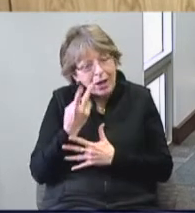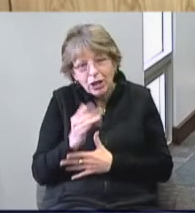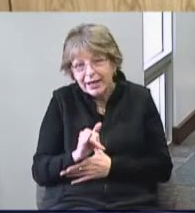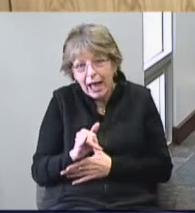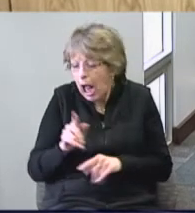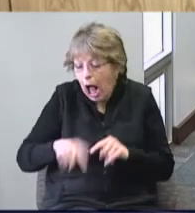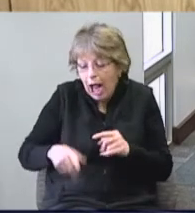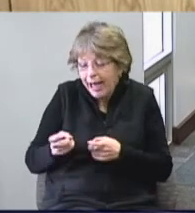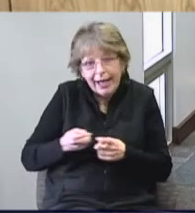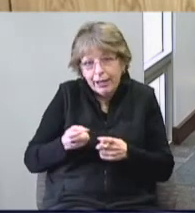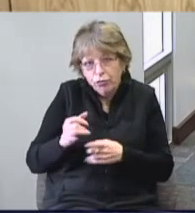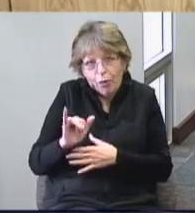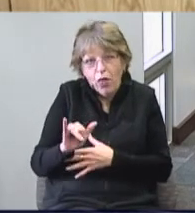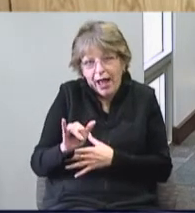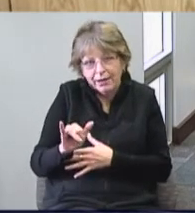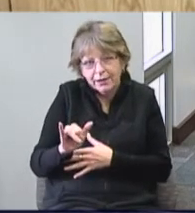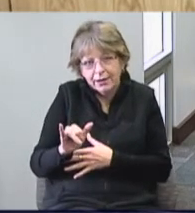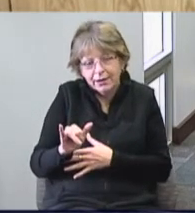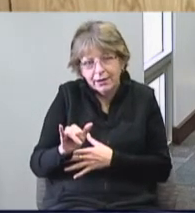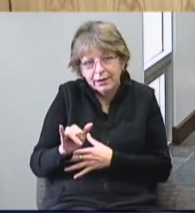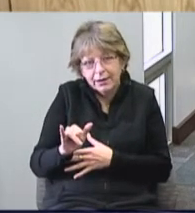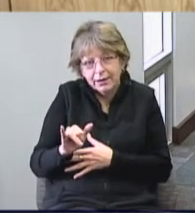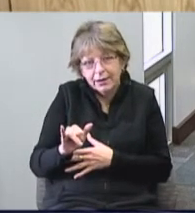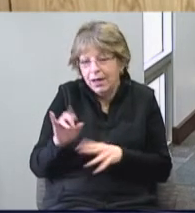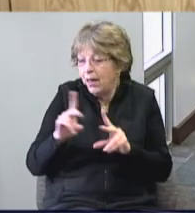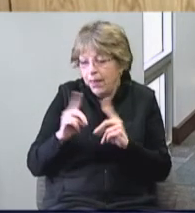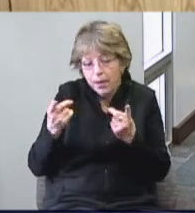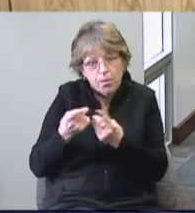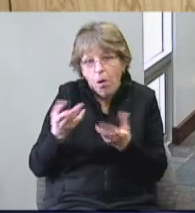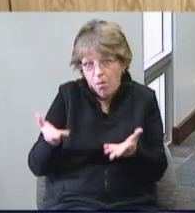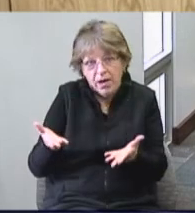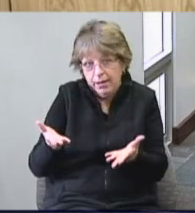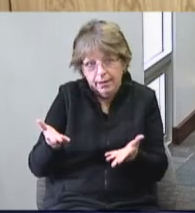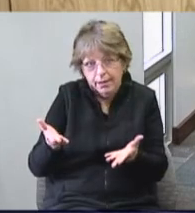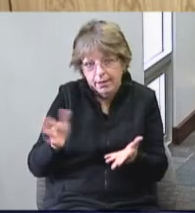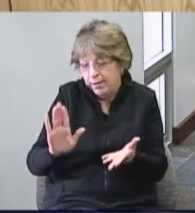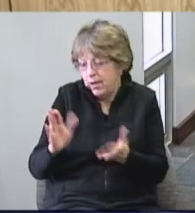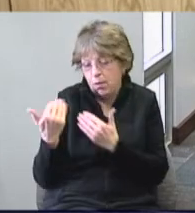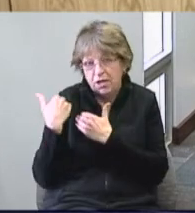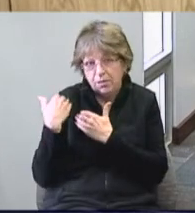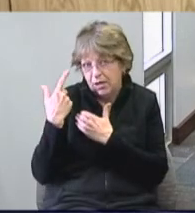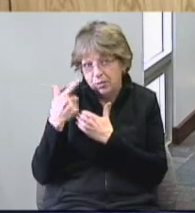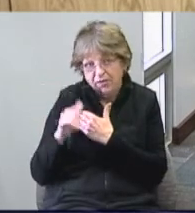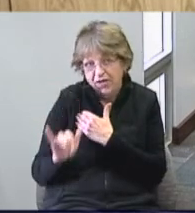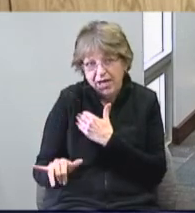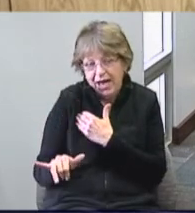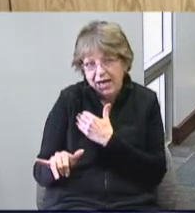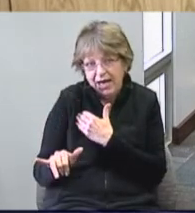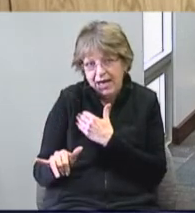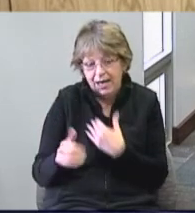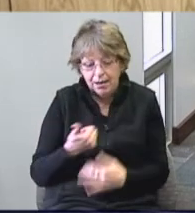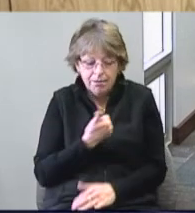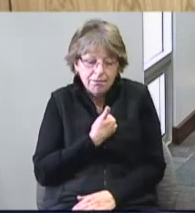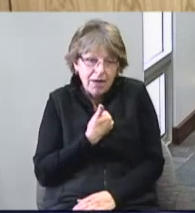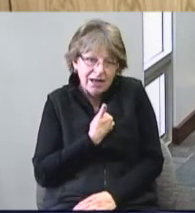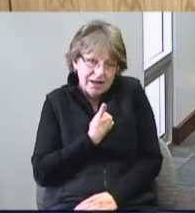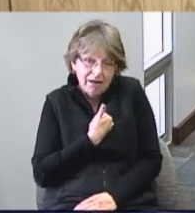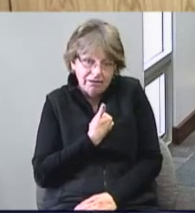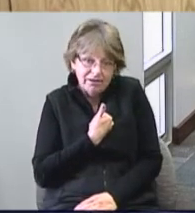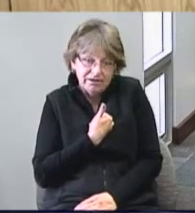that. Yeah. That's what they did. That's what the department did whenever they did it. I feel like